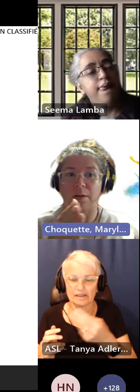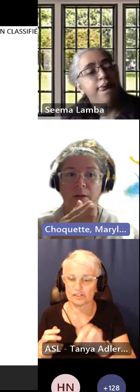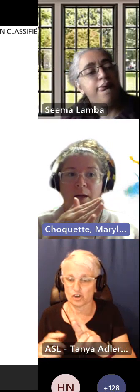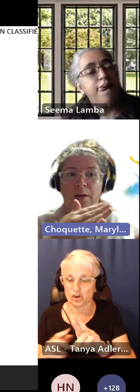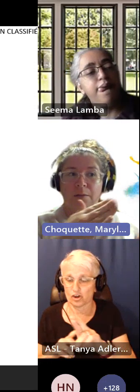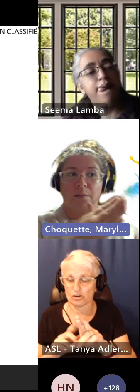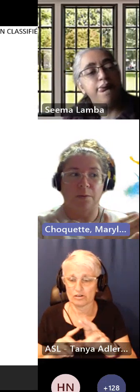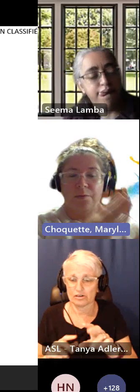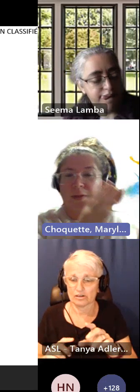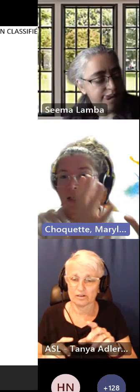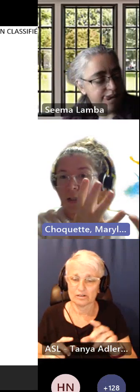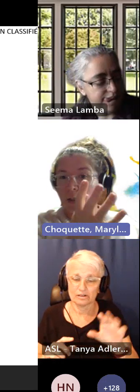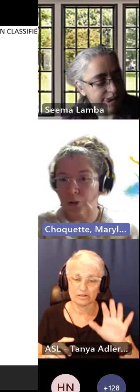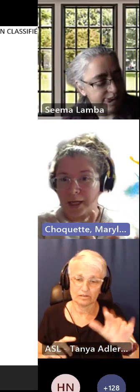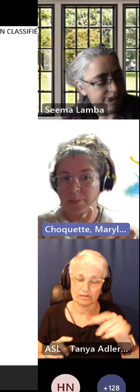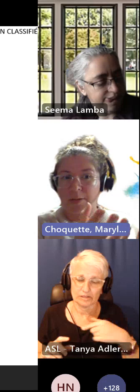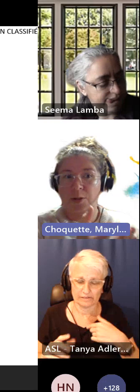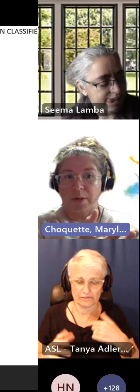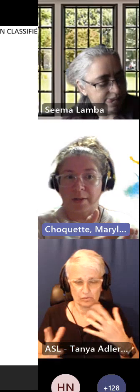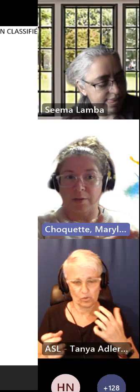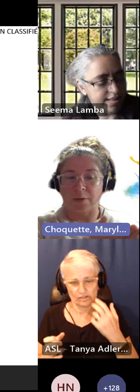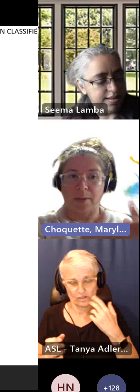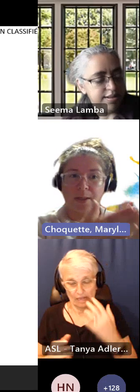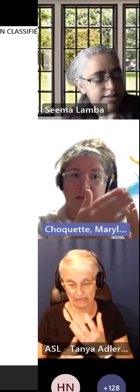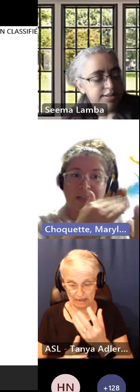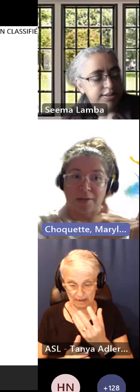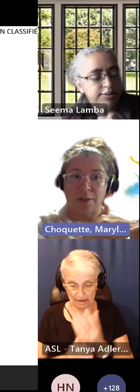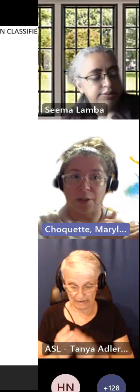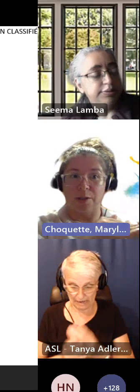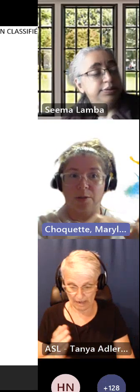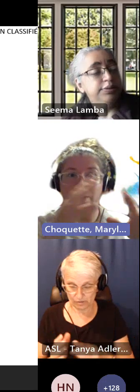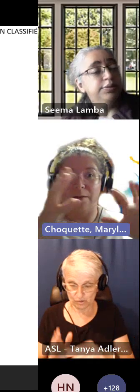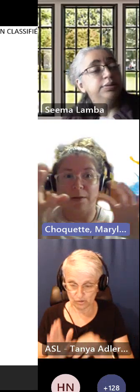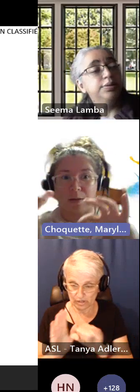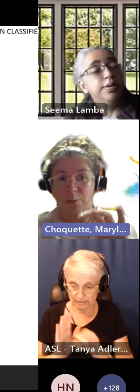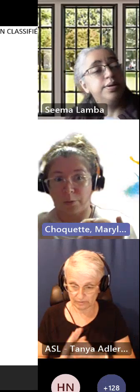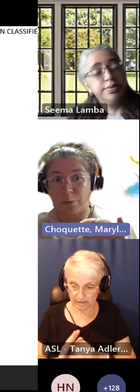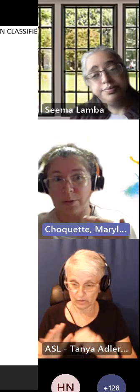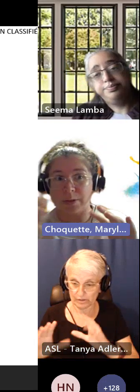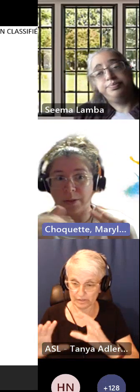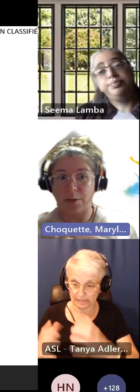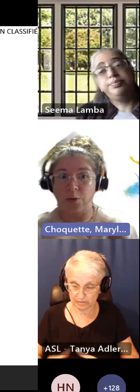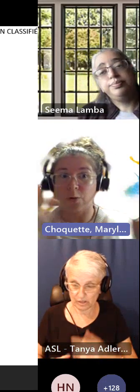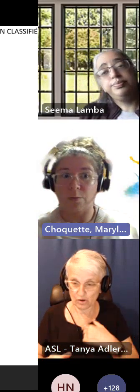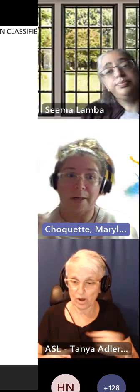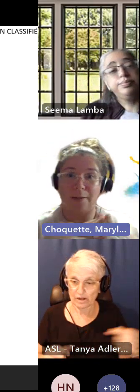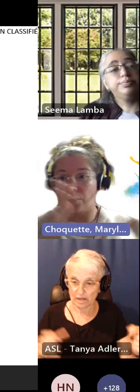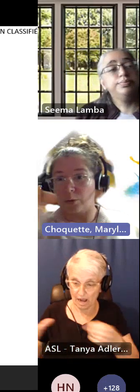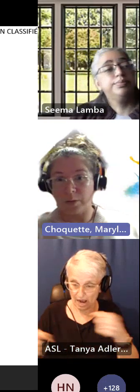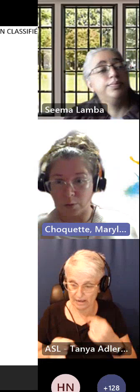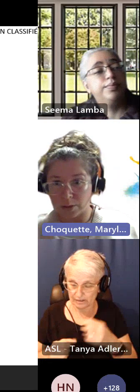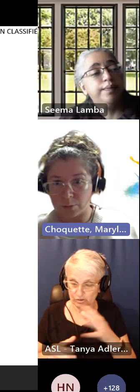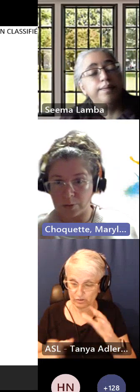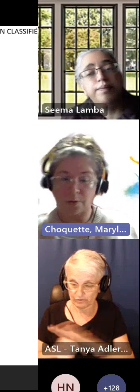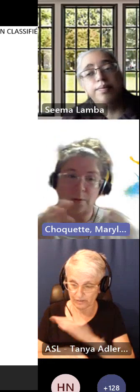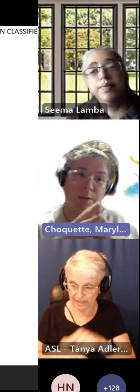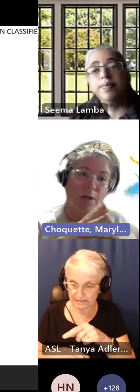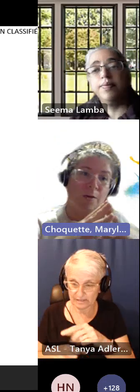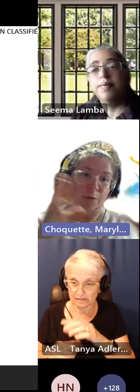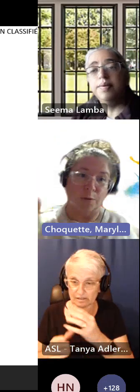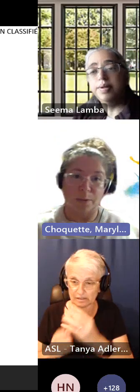simply at the filling your gaps that you identify by classification with recruitment, because I need to open so